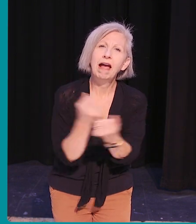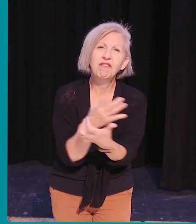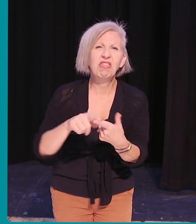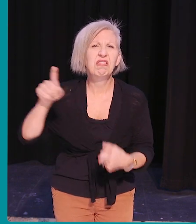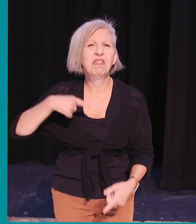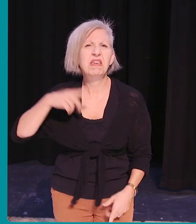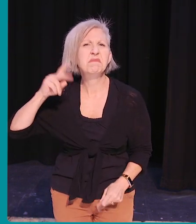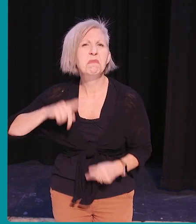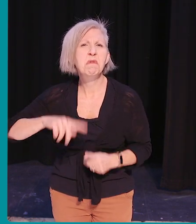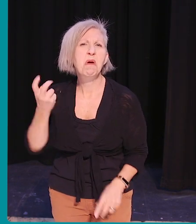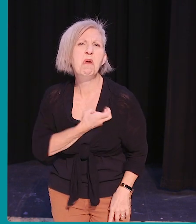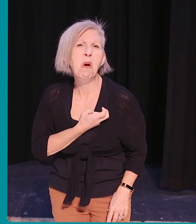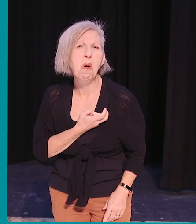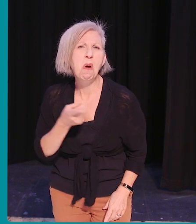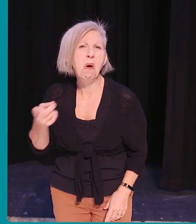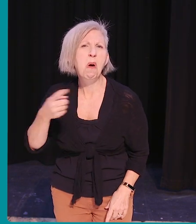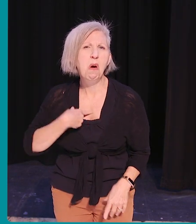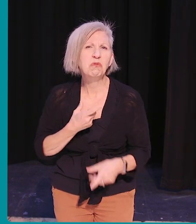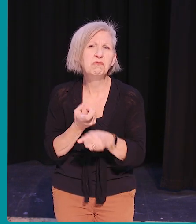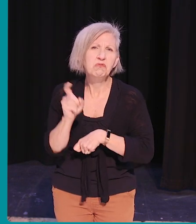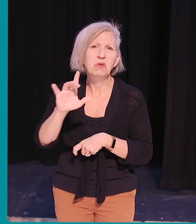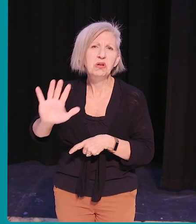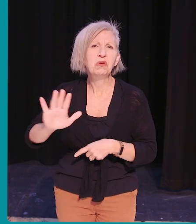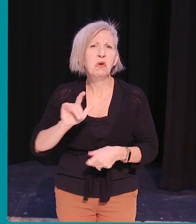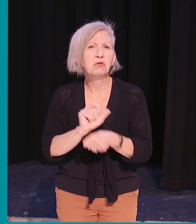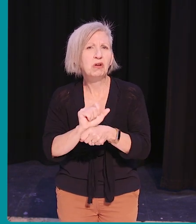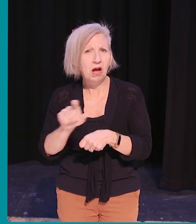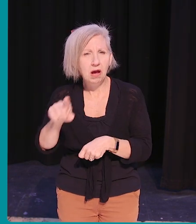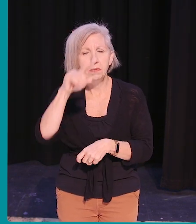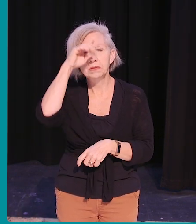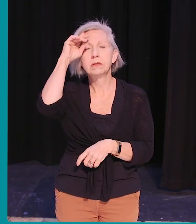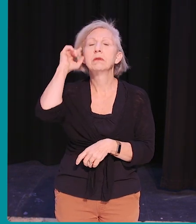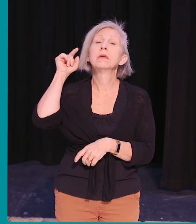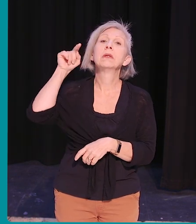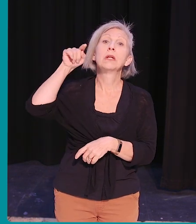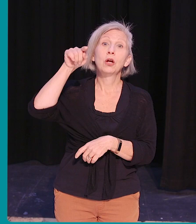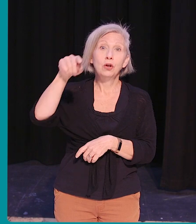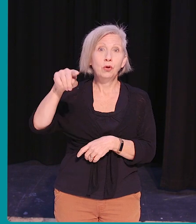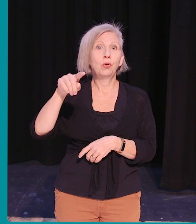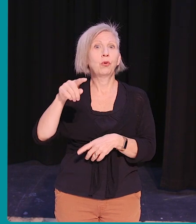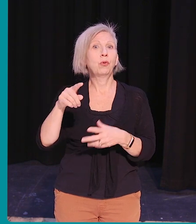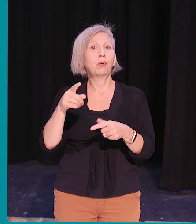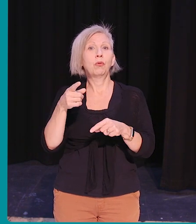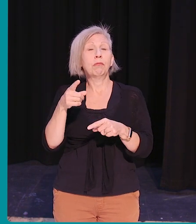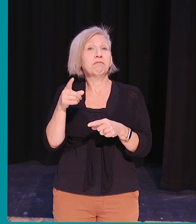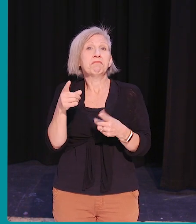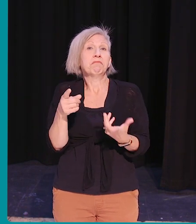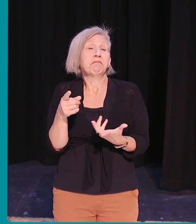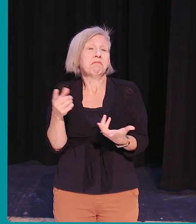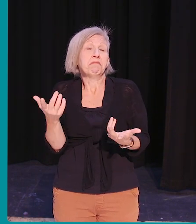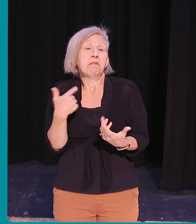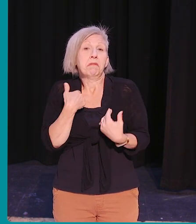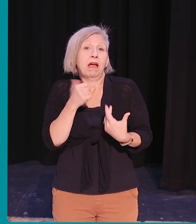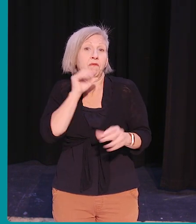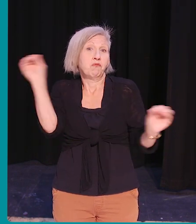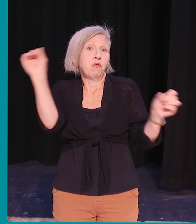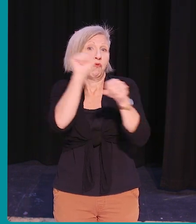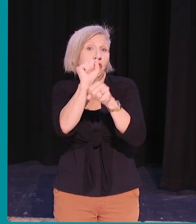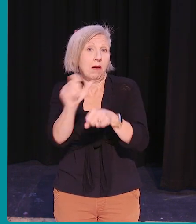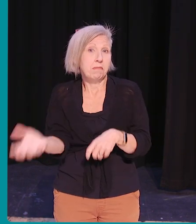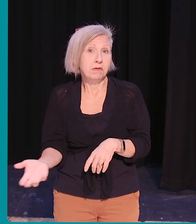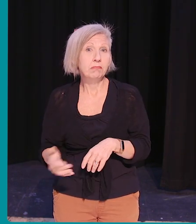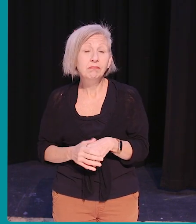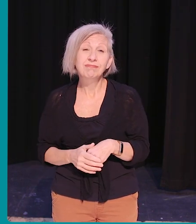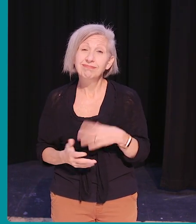use instead of keeping you employed, right? And we're losing jobs to automation in the physical world as well, like those robots that put screws in car